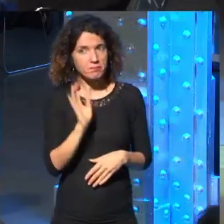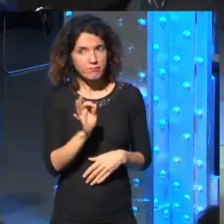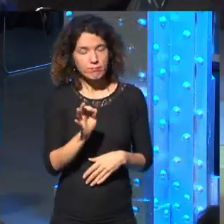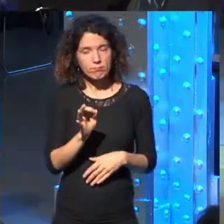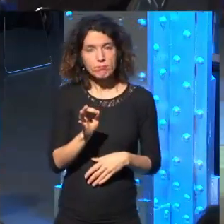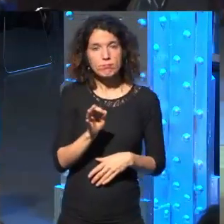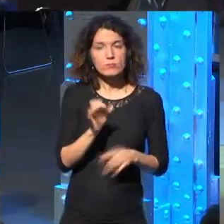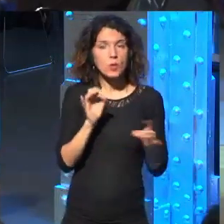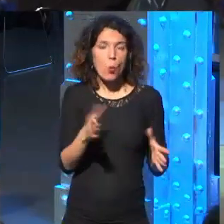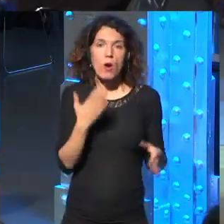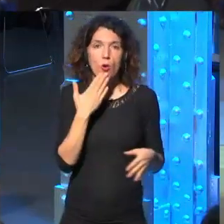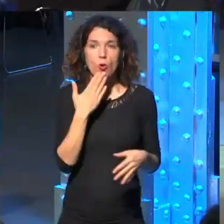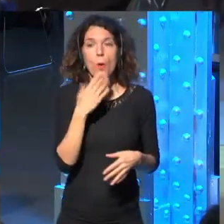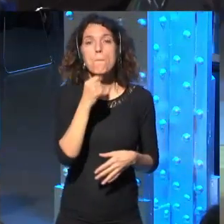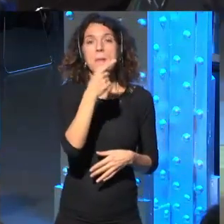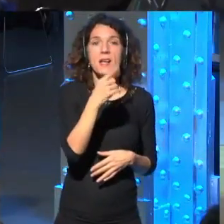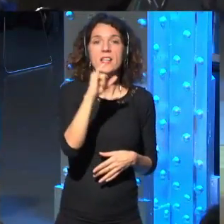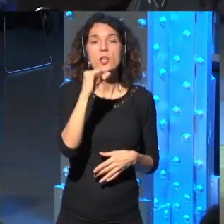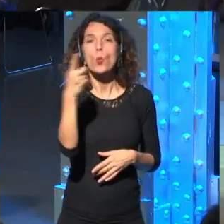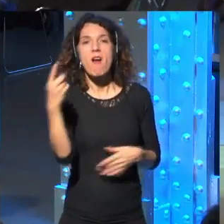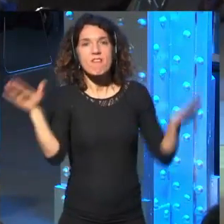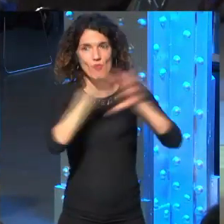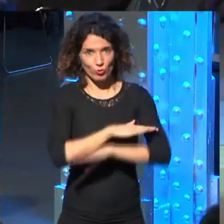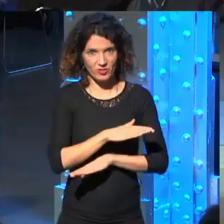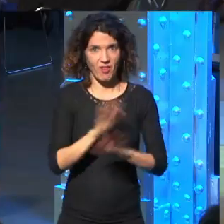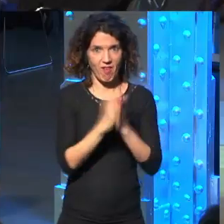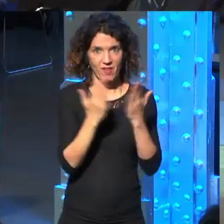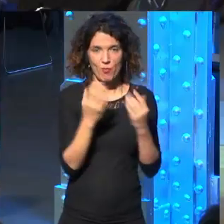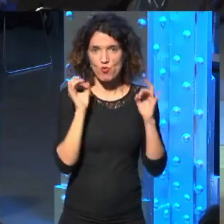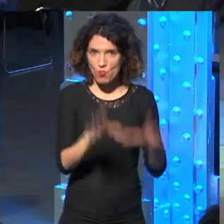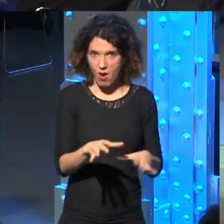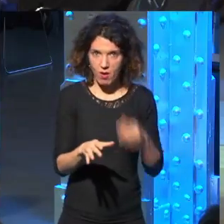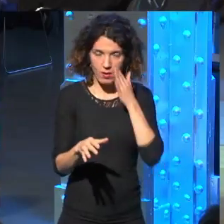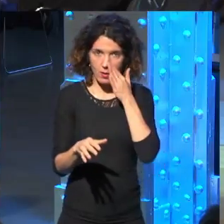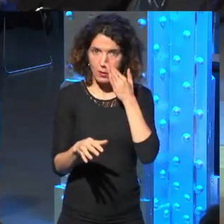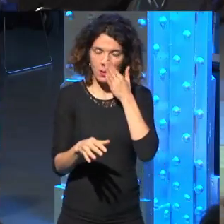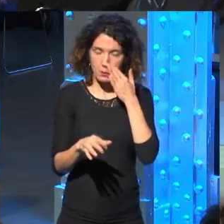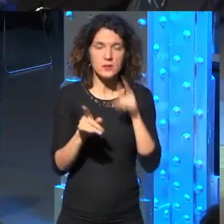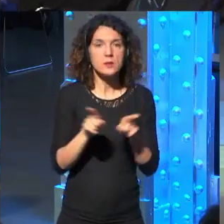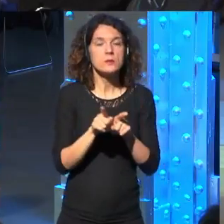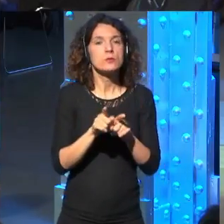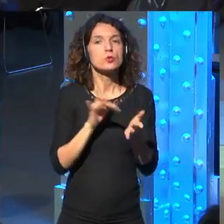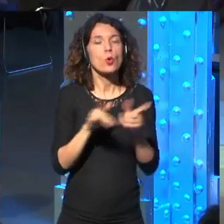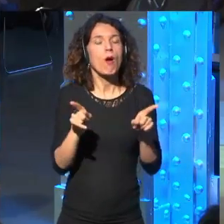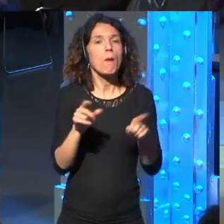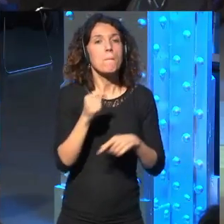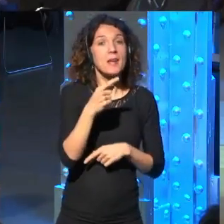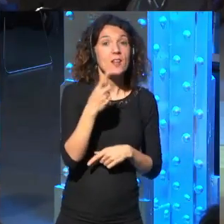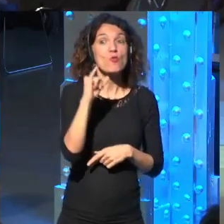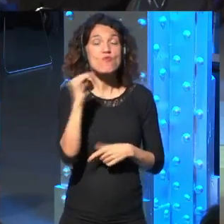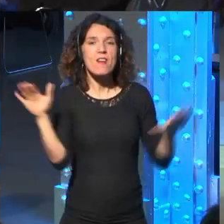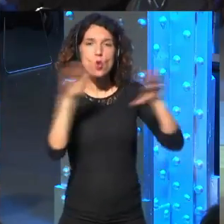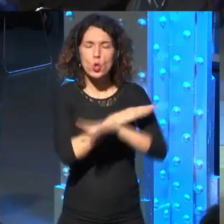or 1001 Night. And Arabian Nights are full of wells. And then